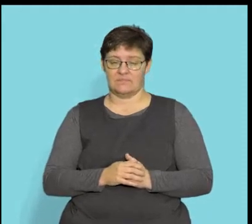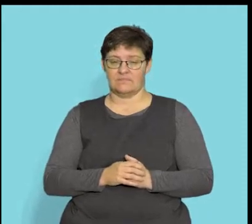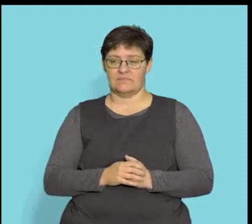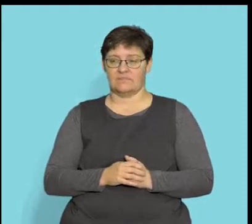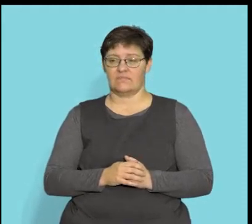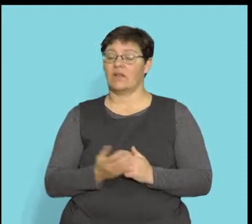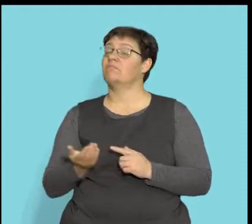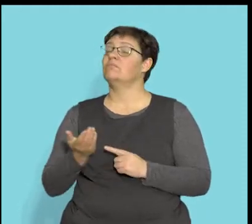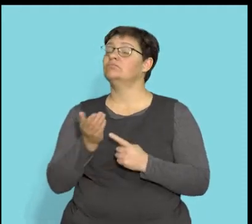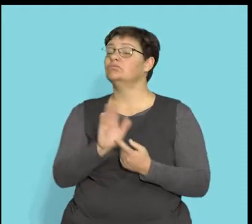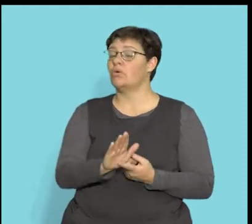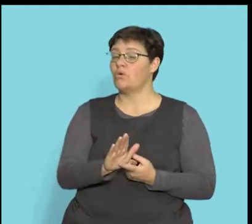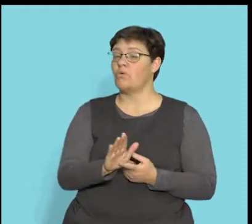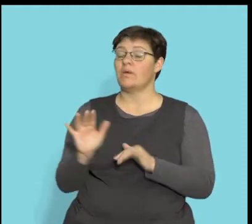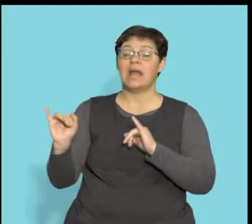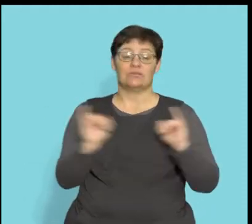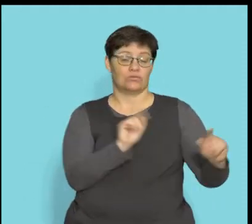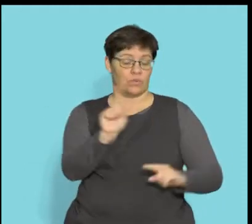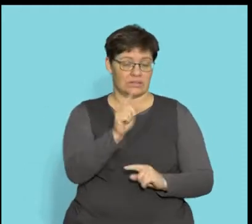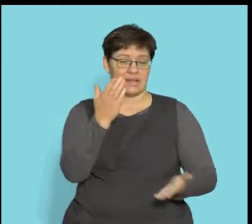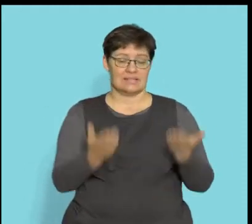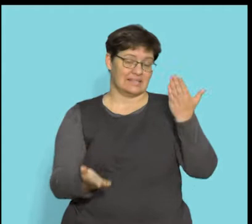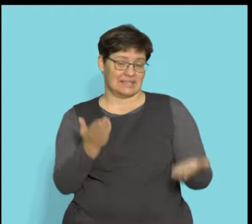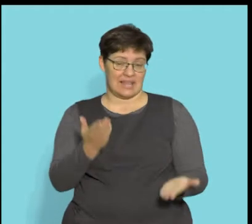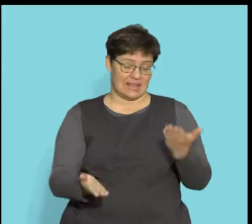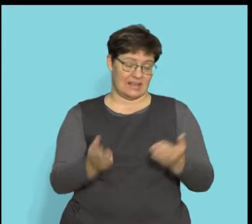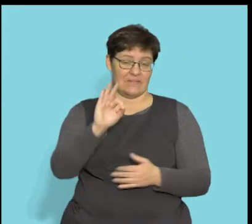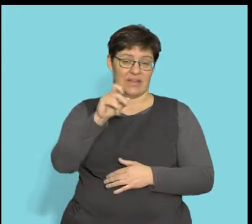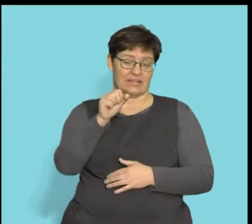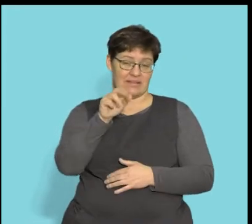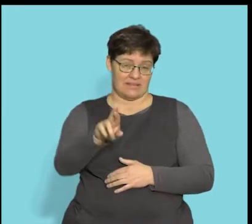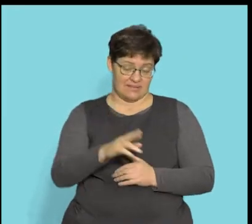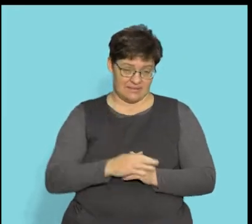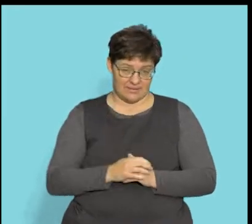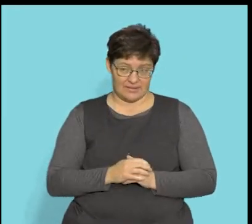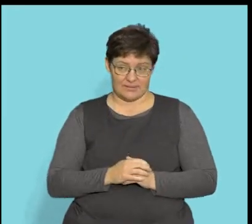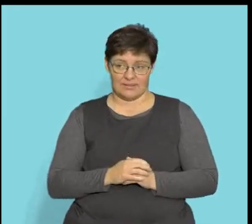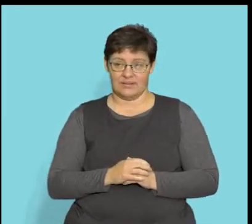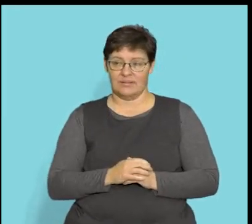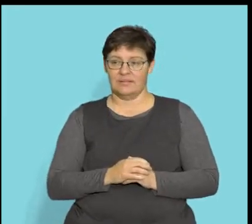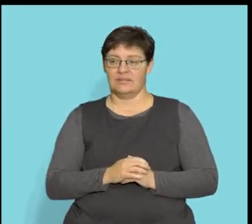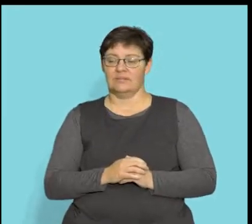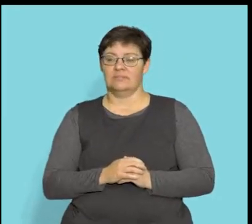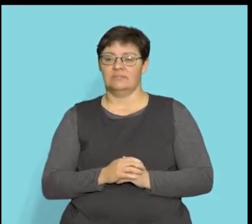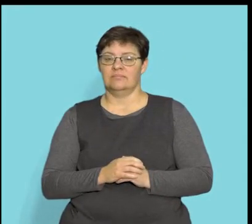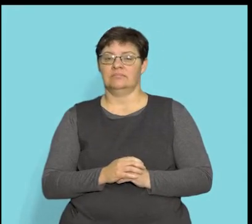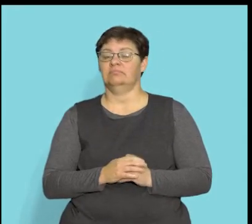Great. Now I'm going to show you what would happen if I introduced a scale factor to this